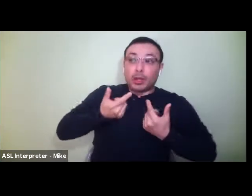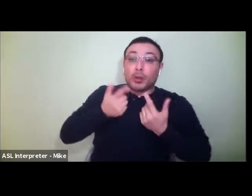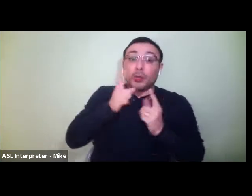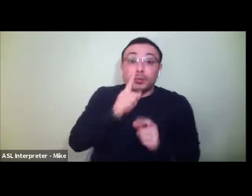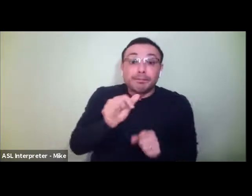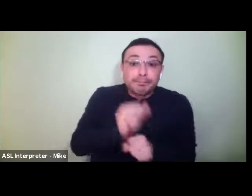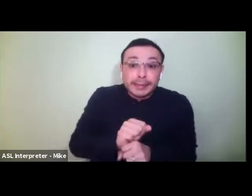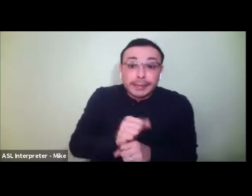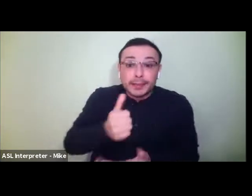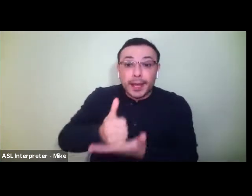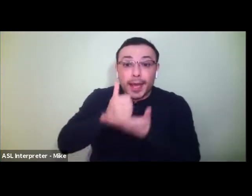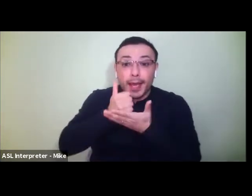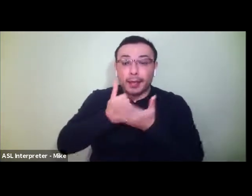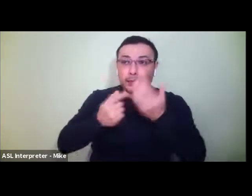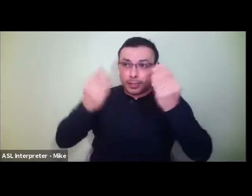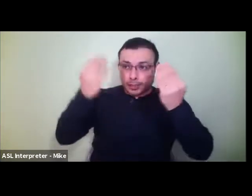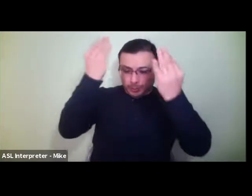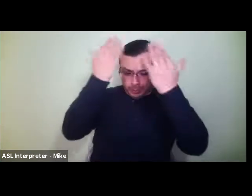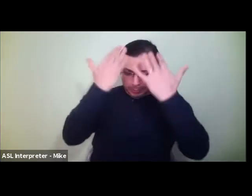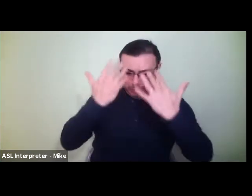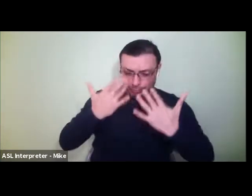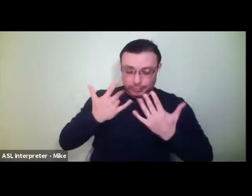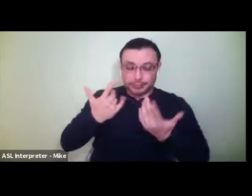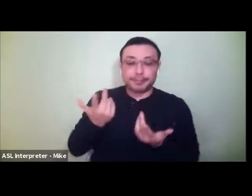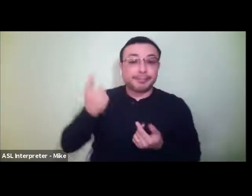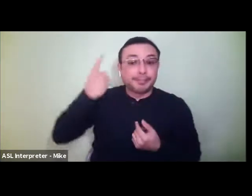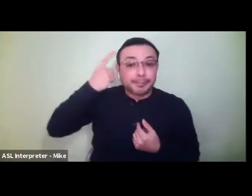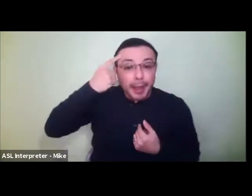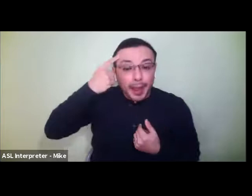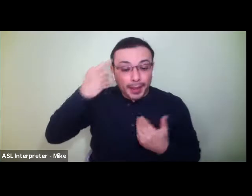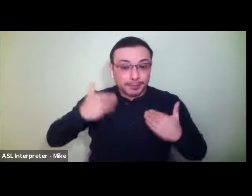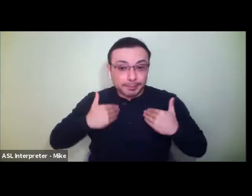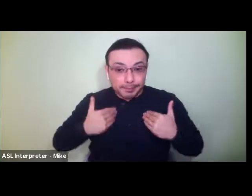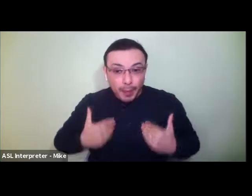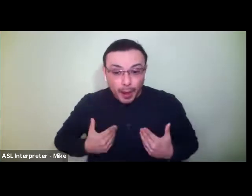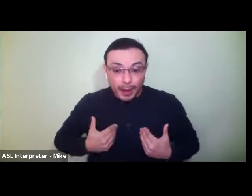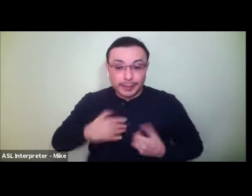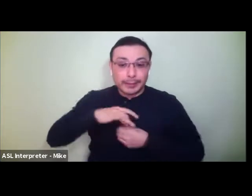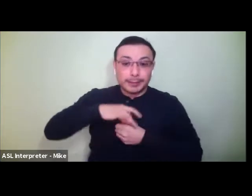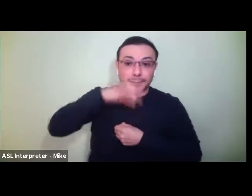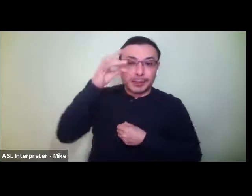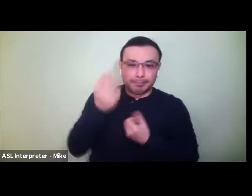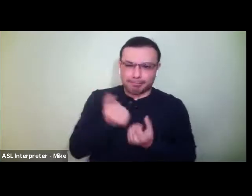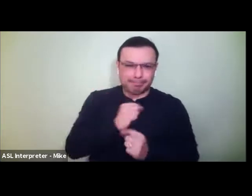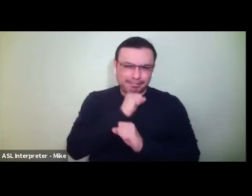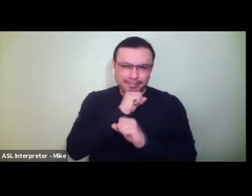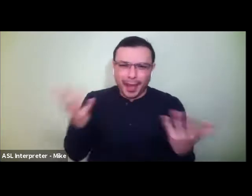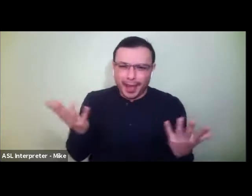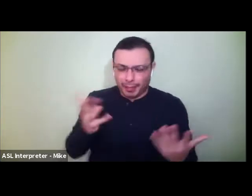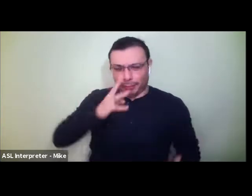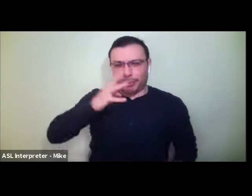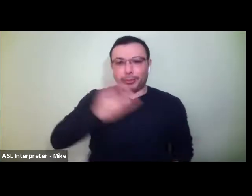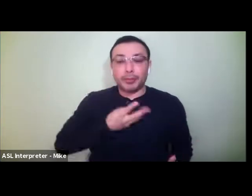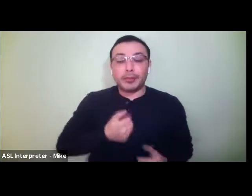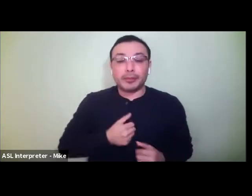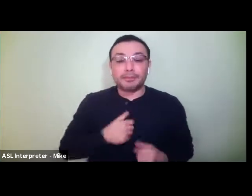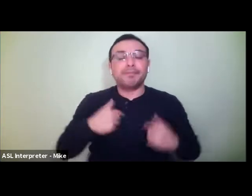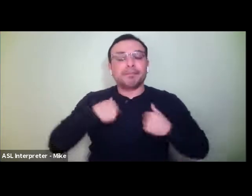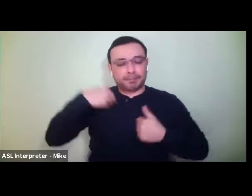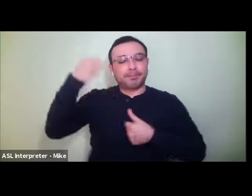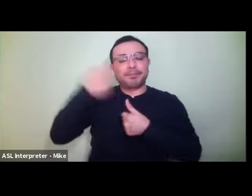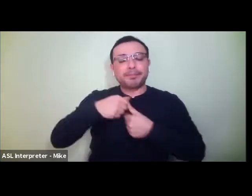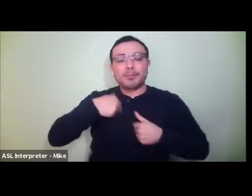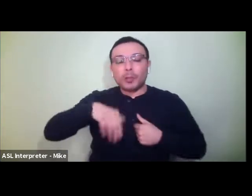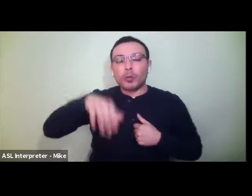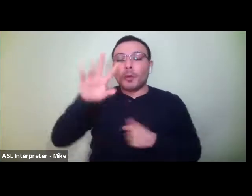or bodies. I remember as a child growing up in rural Virginia, a stone's throw from the